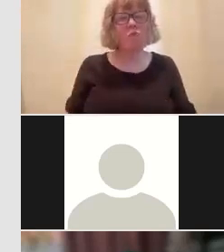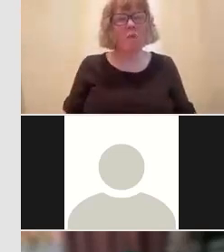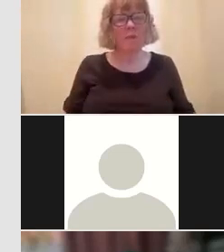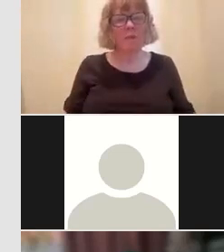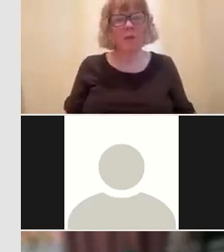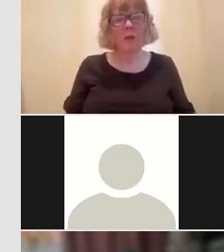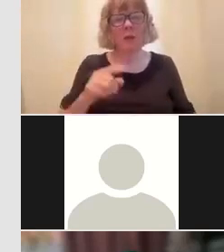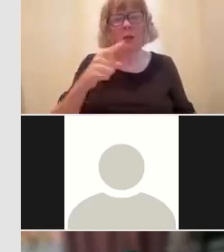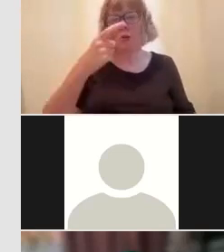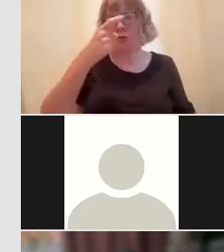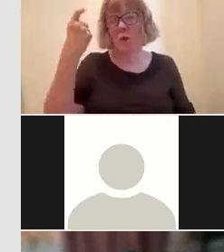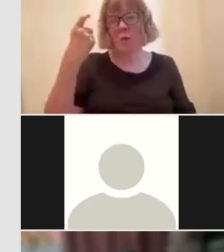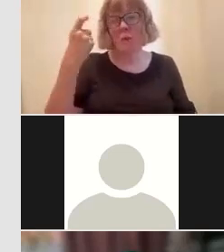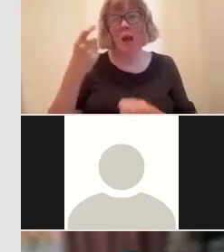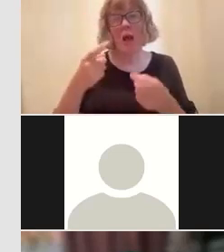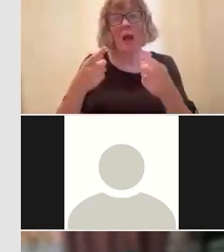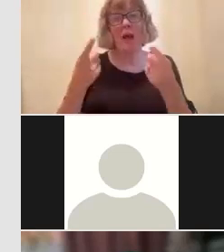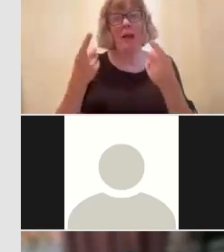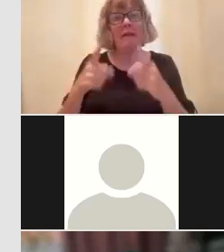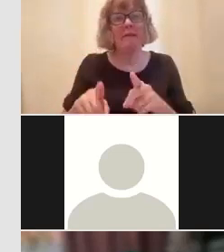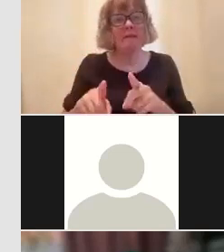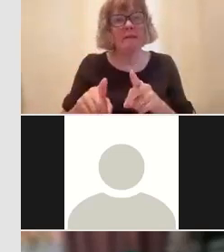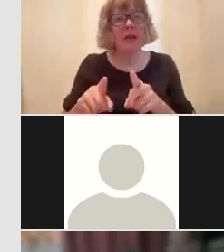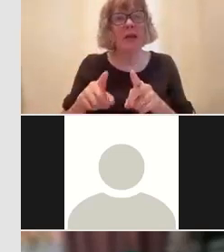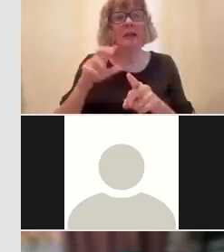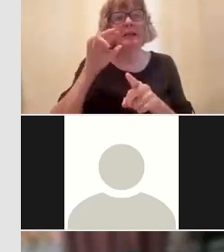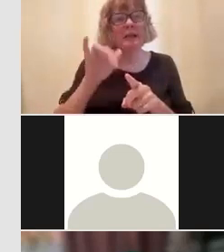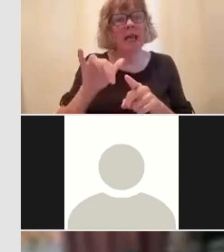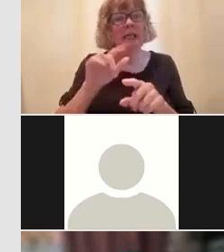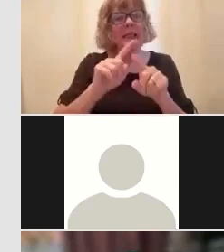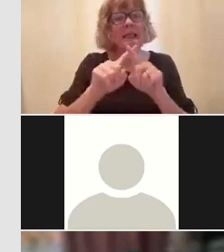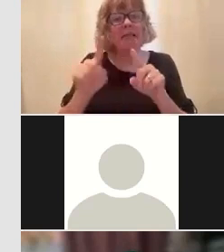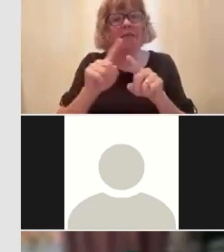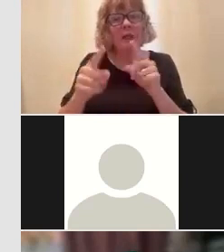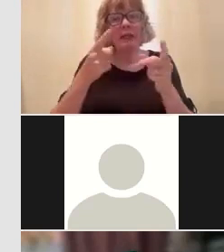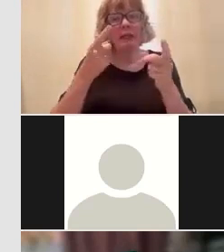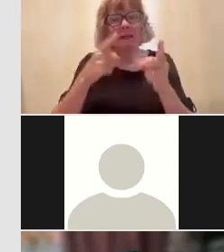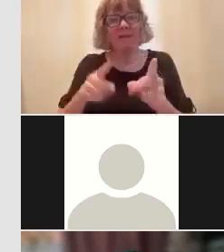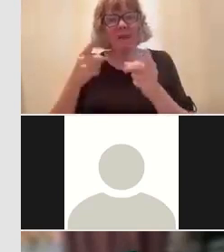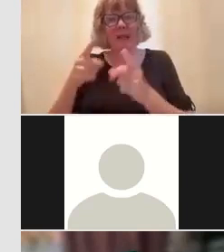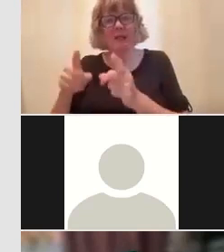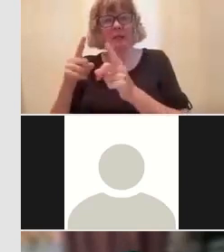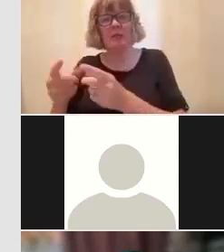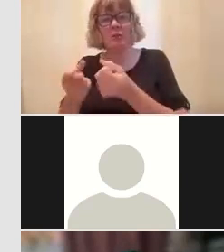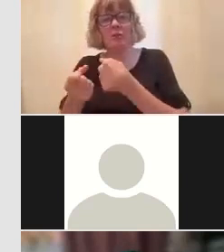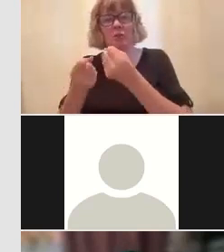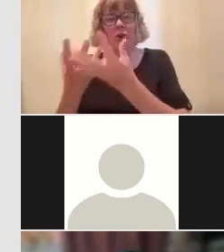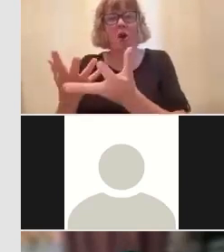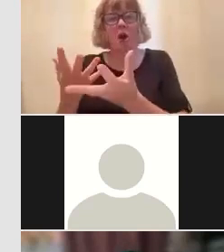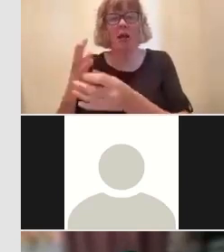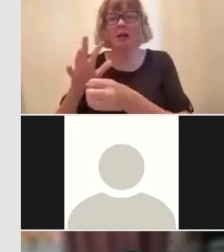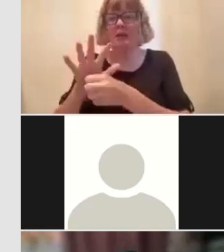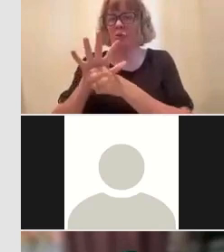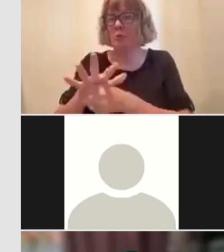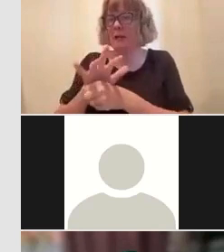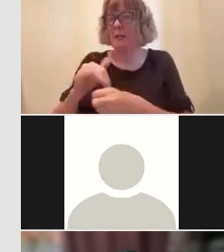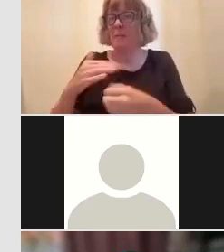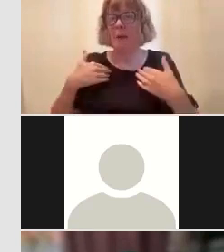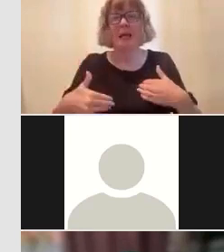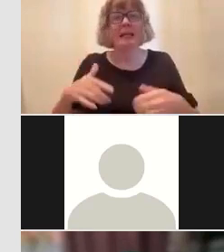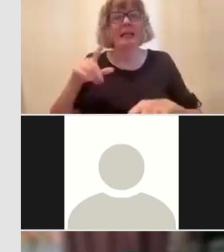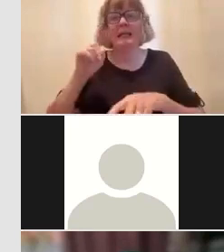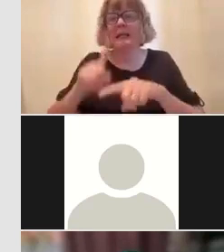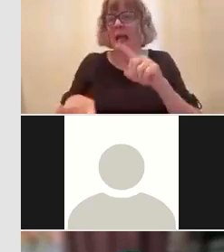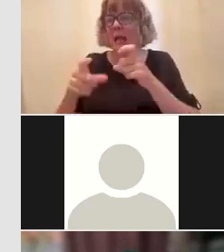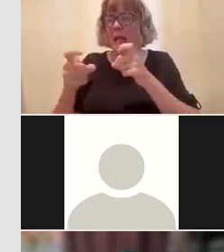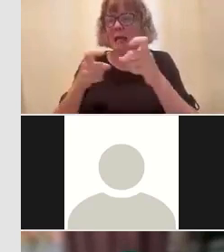A traumatic event is an event or series of events which causes an amount of stress that the body cannot handle. So when we